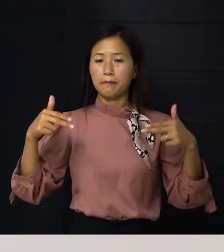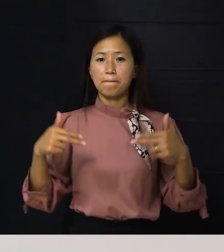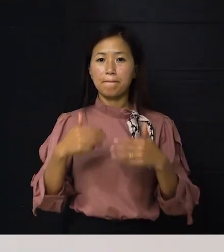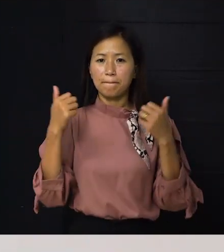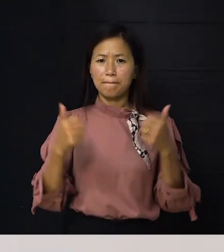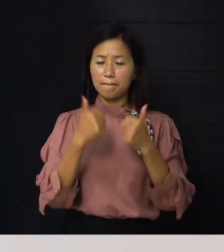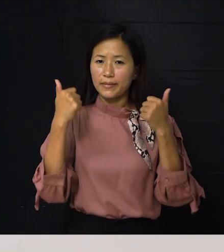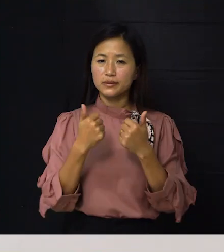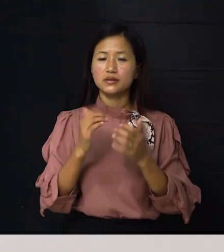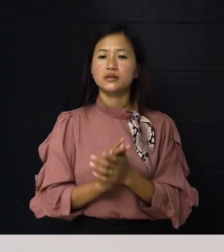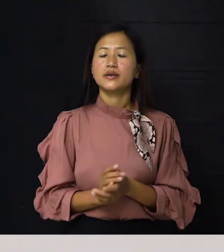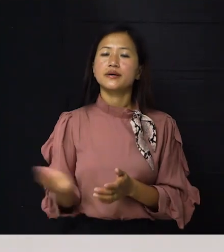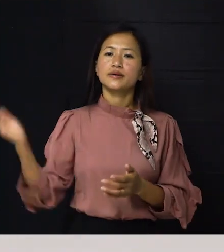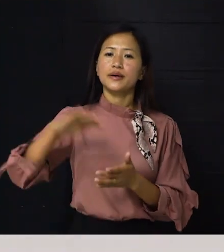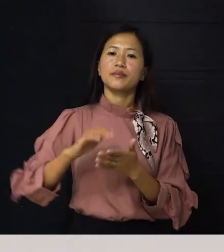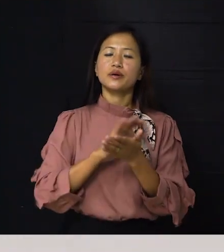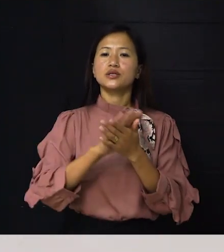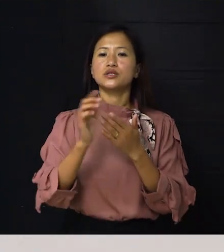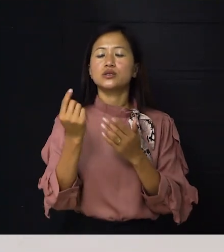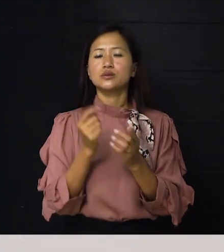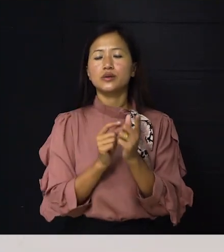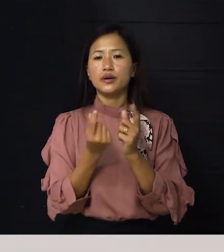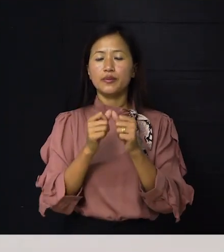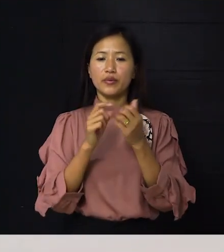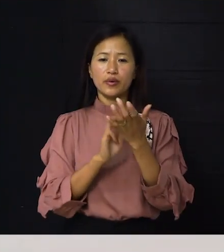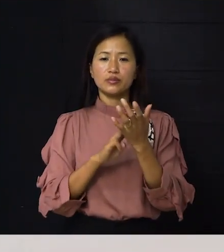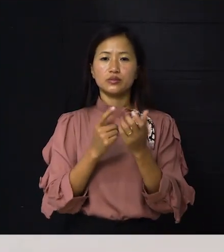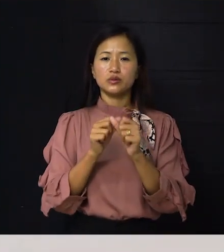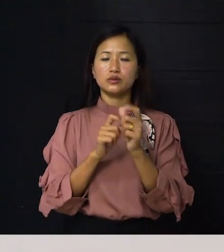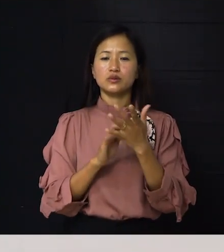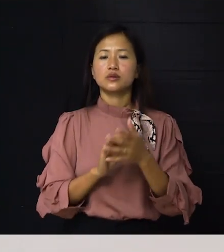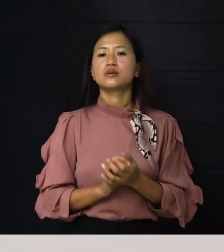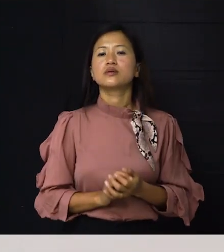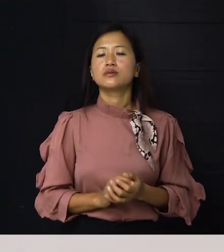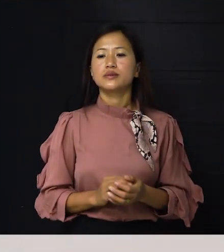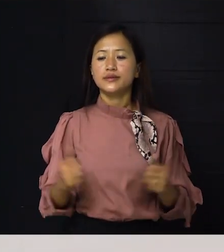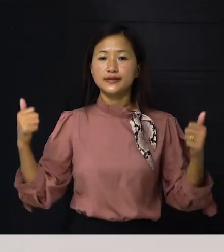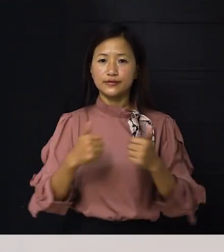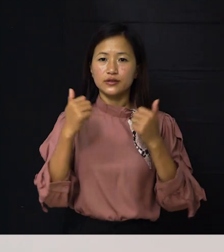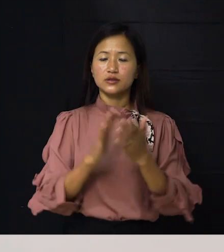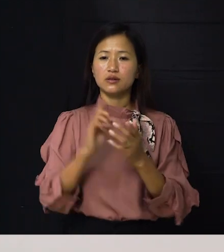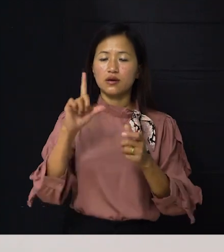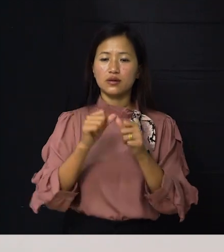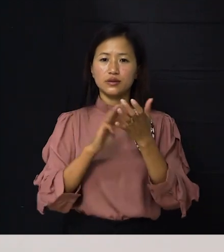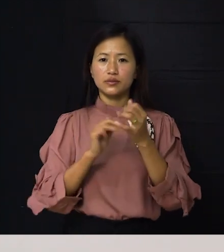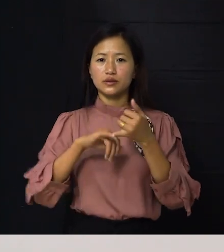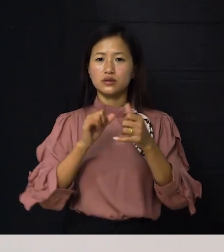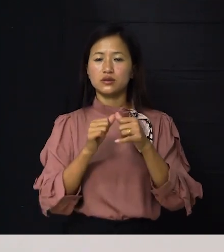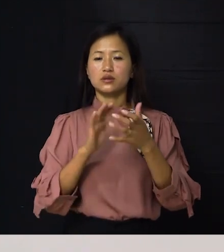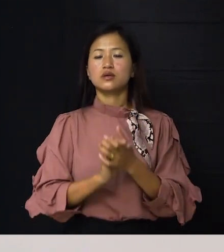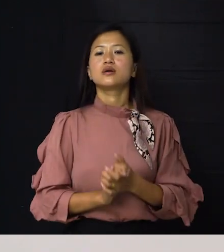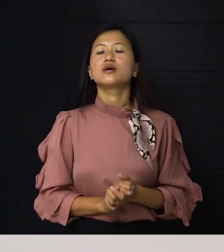and then came Humayun. So Humayun, what he did was, he defeated Islam Shah, who was the successor